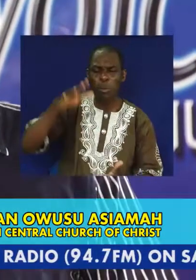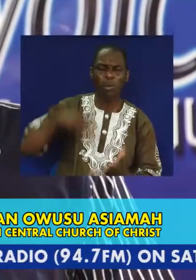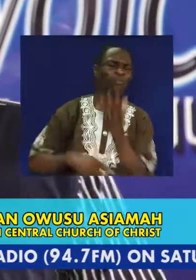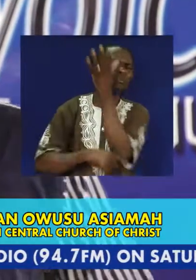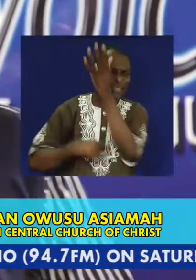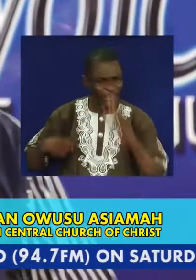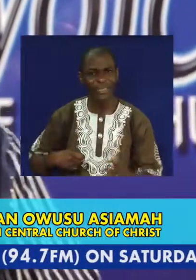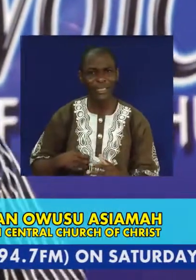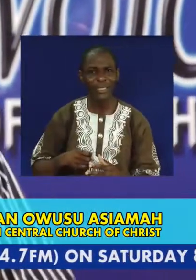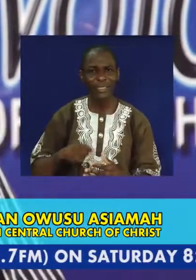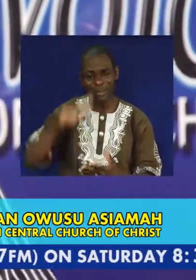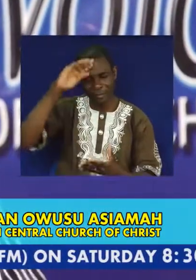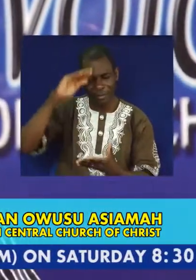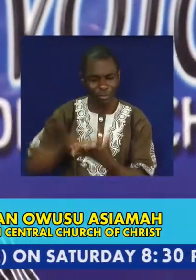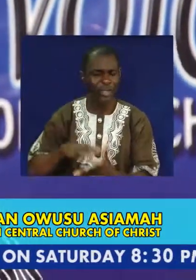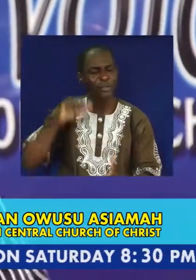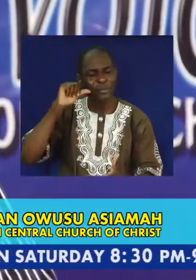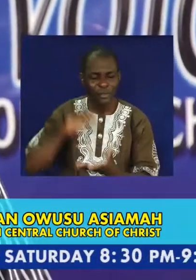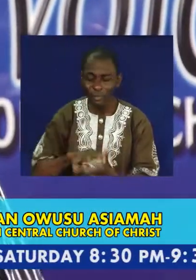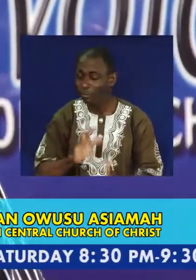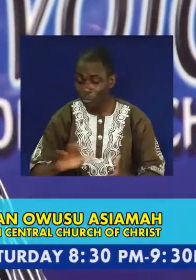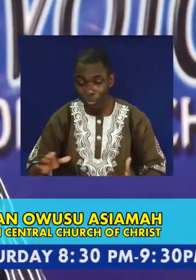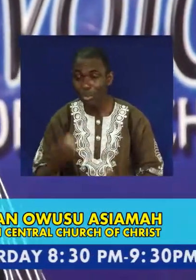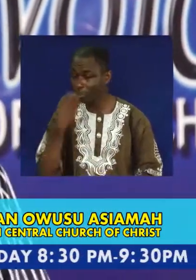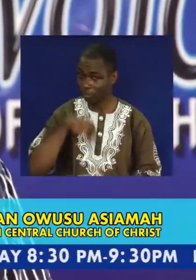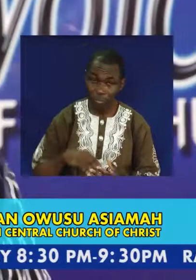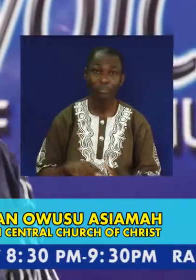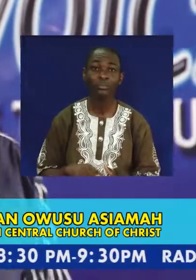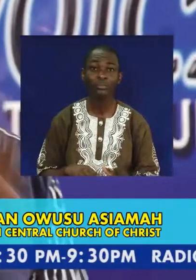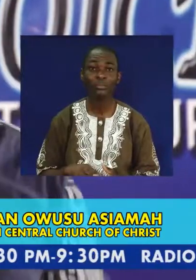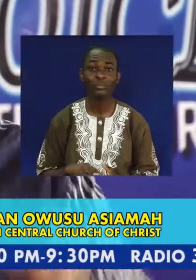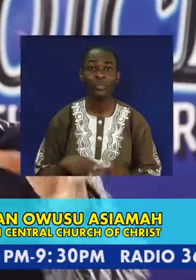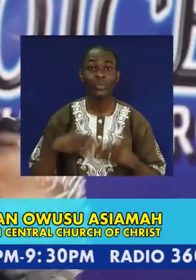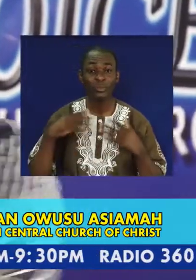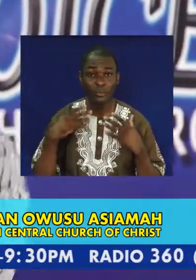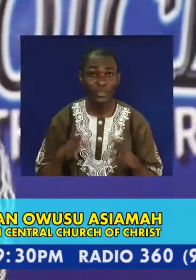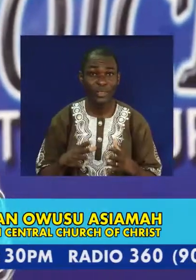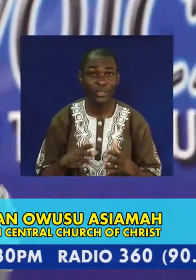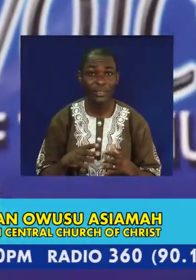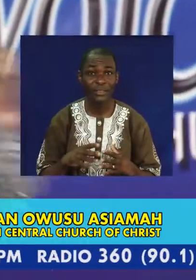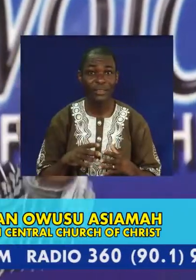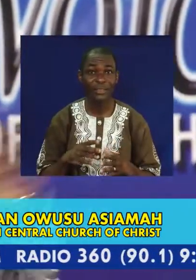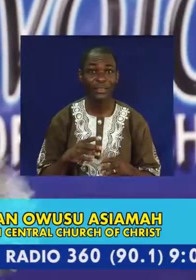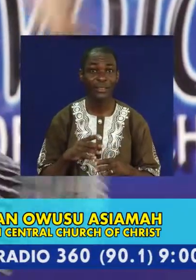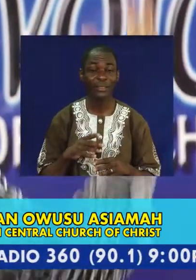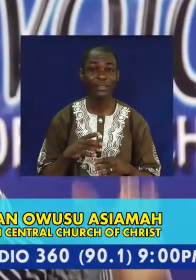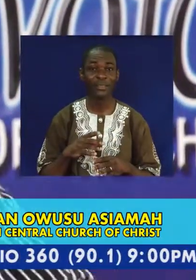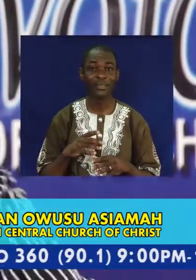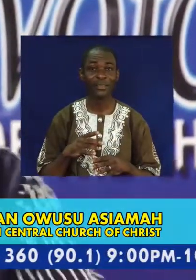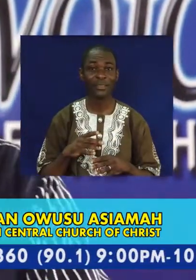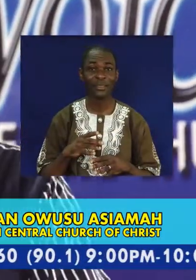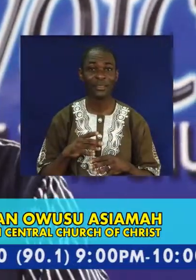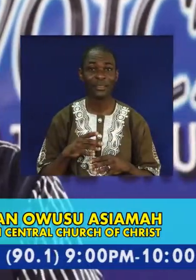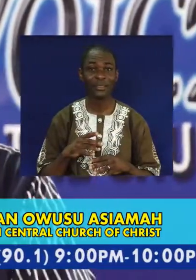Mu amuye amanyo fontia sese atemwo bi eda ho na nya all that there is any wiase sikan ni mutumi any ade